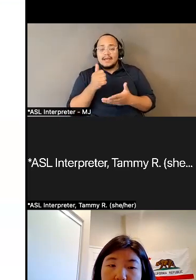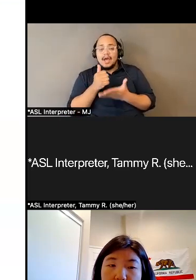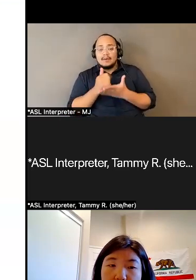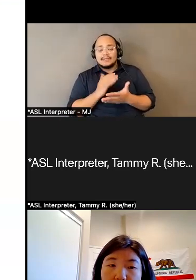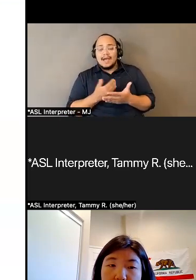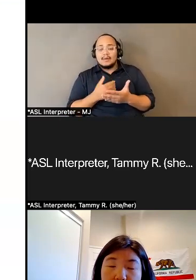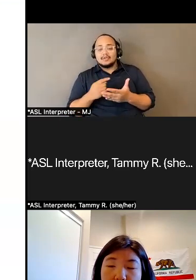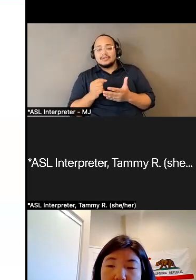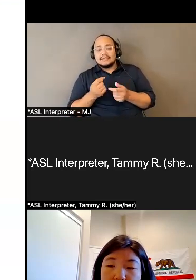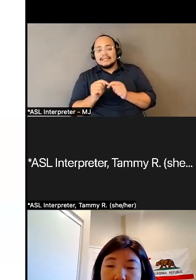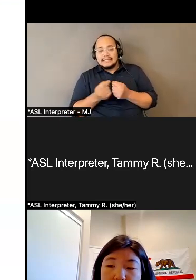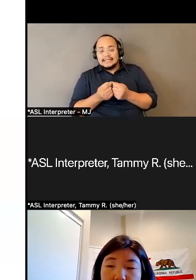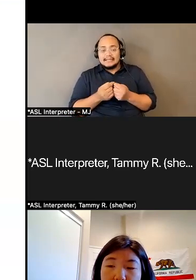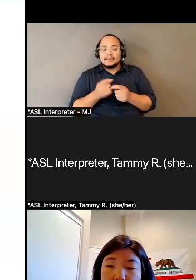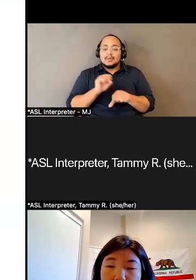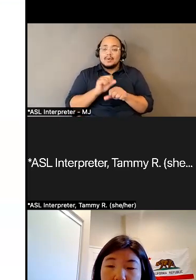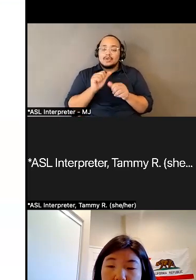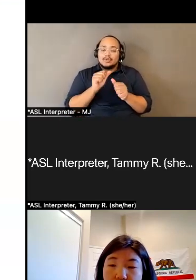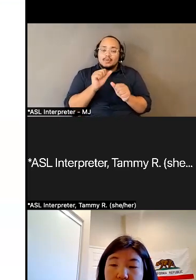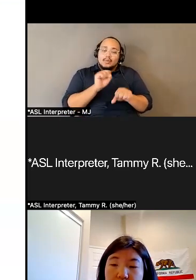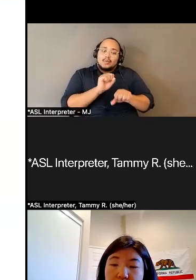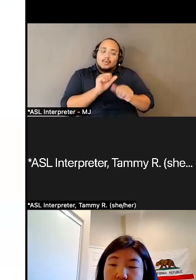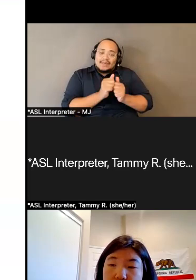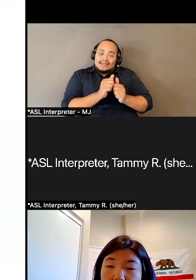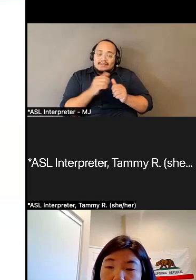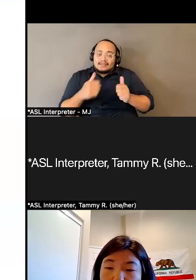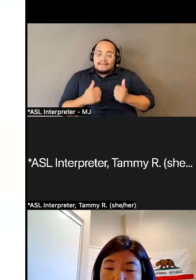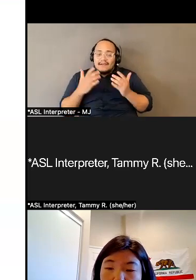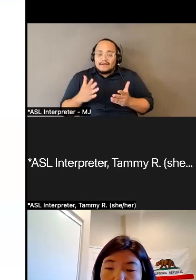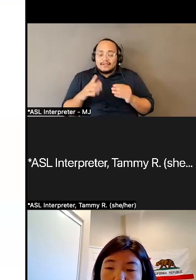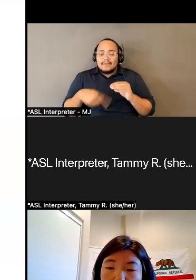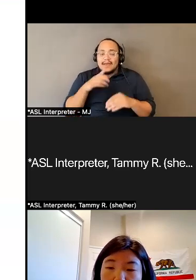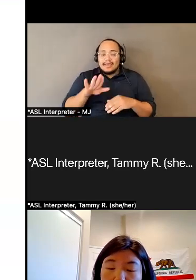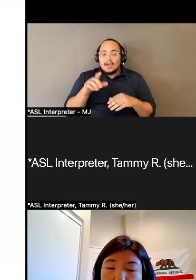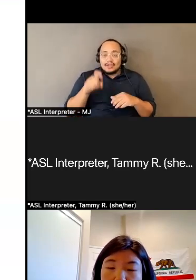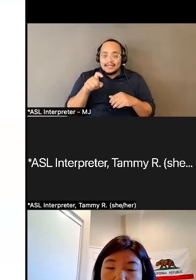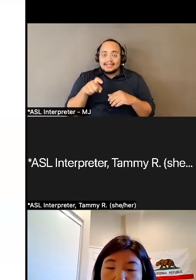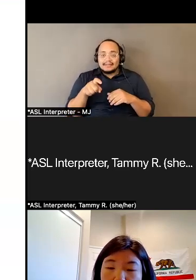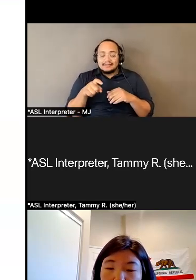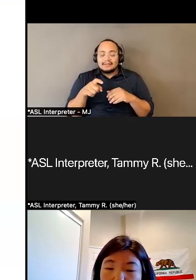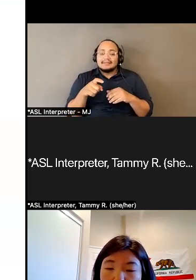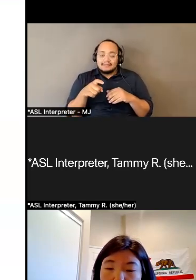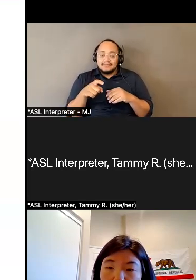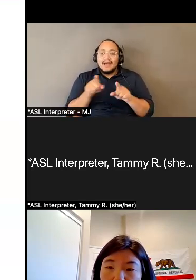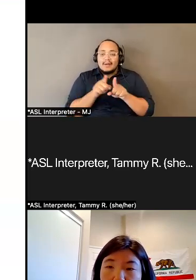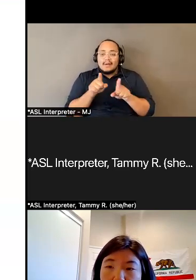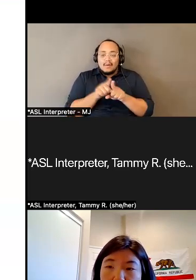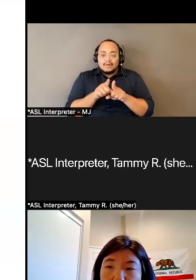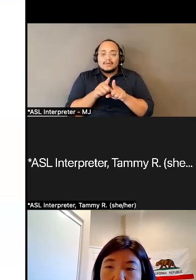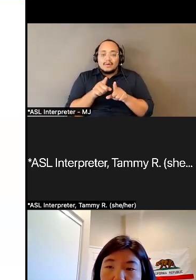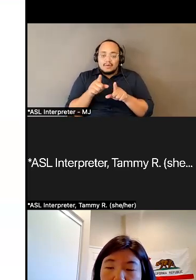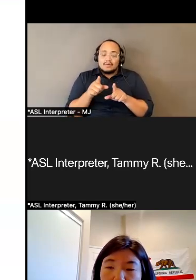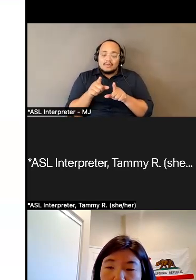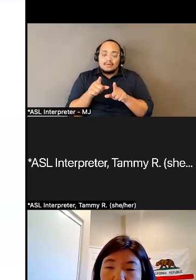FreeFrom work with and directly hear from survivors about their needs, alongside being able to get folks